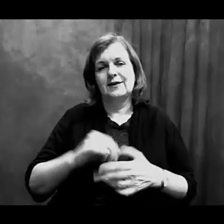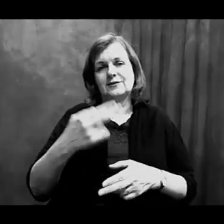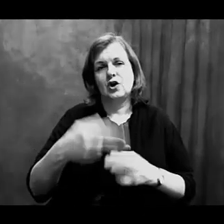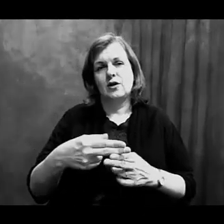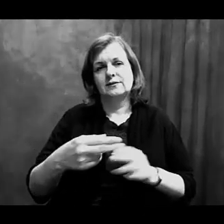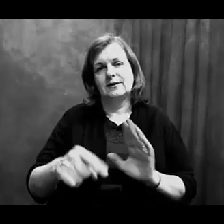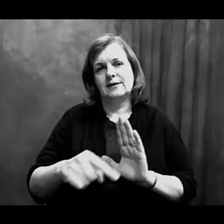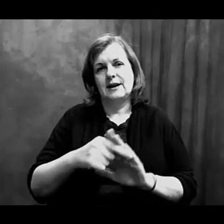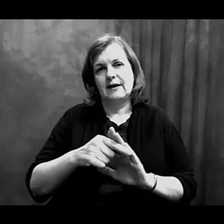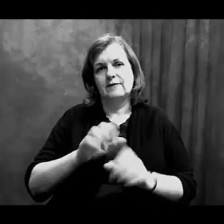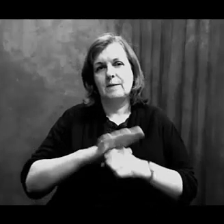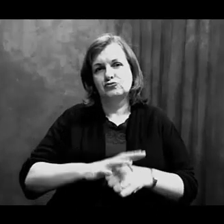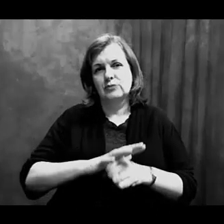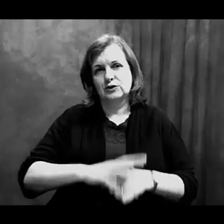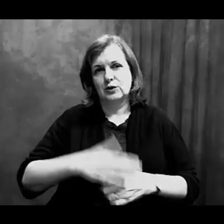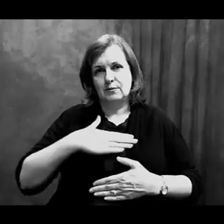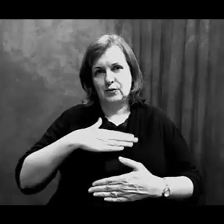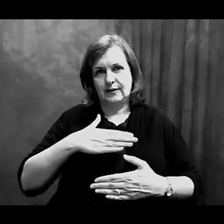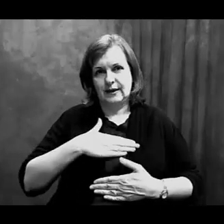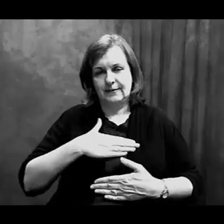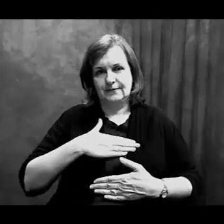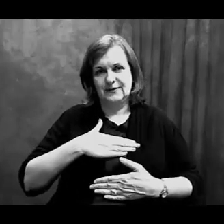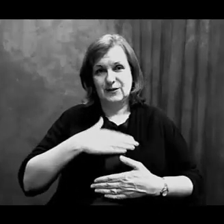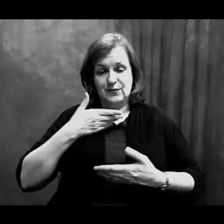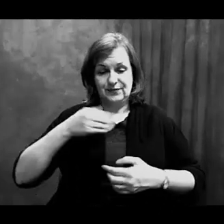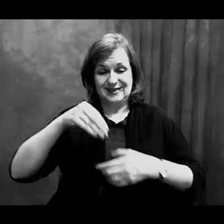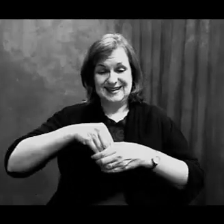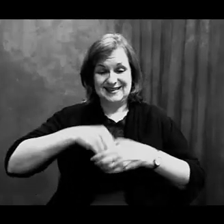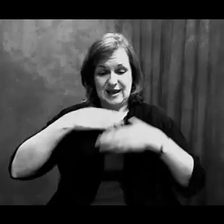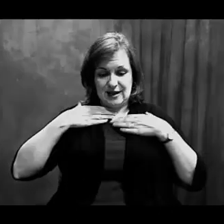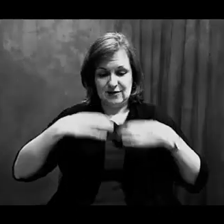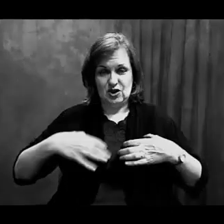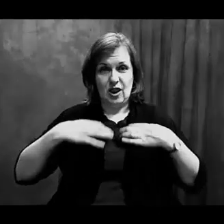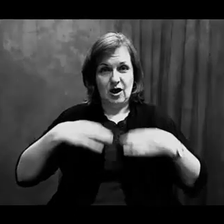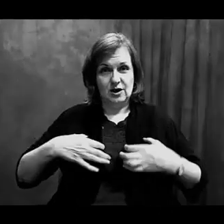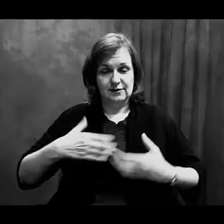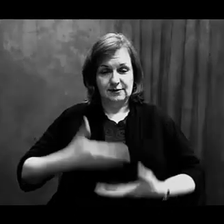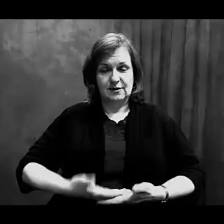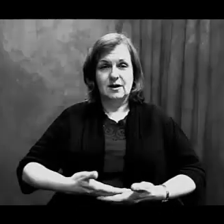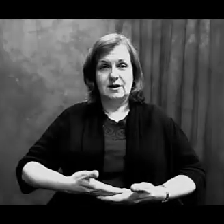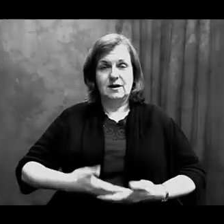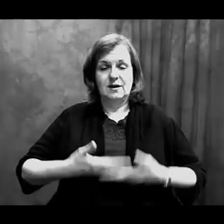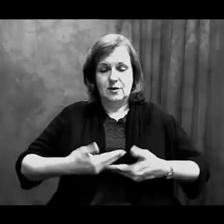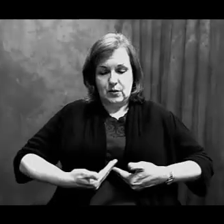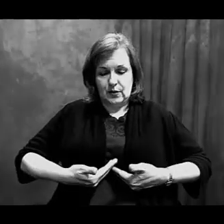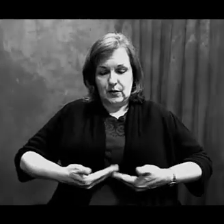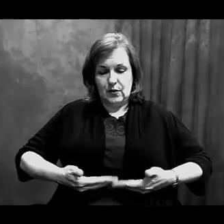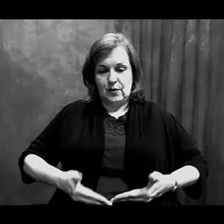negative pressure breathing. So now the pressure inside your lungs